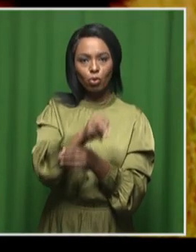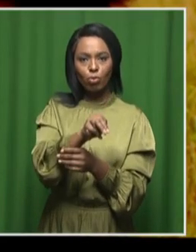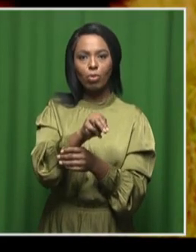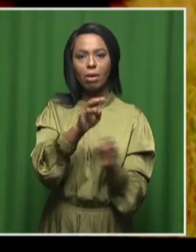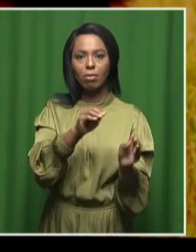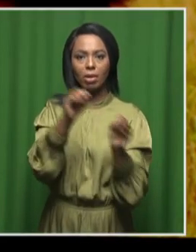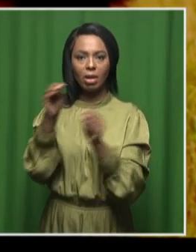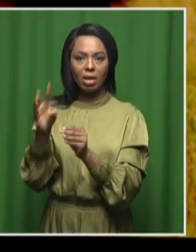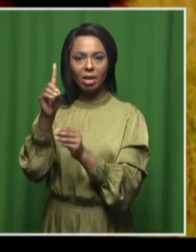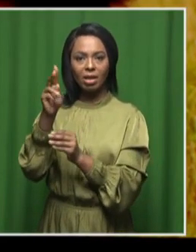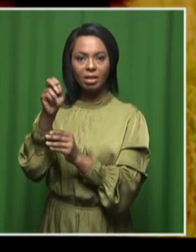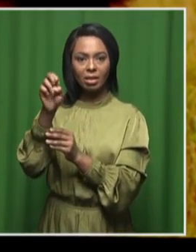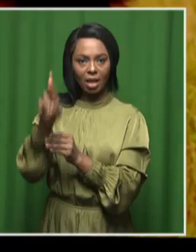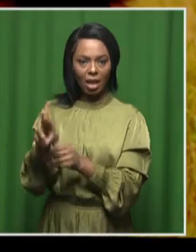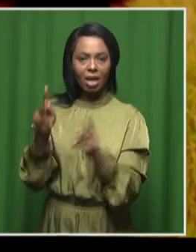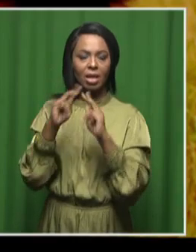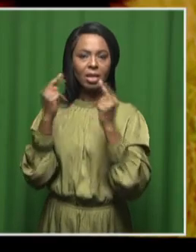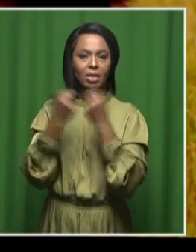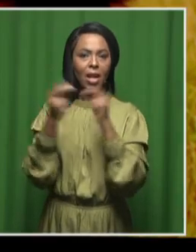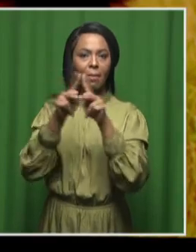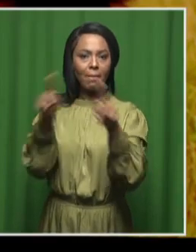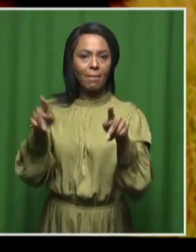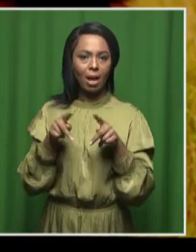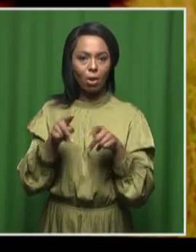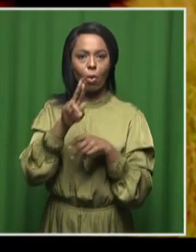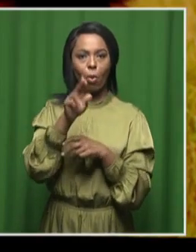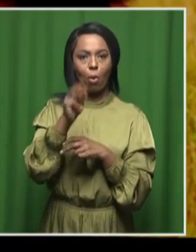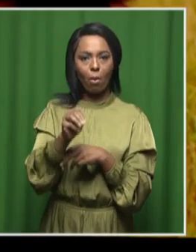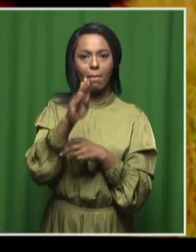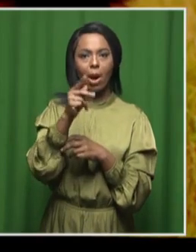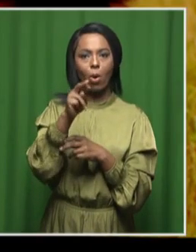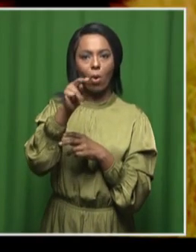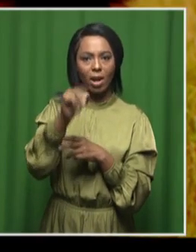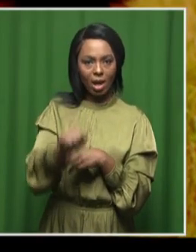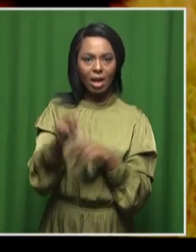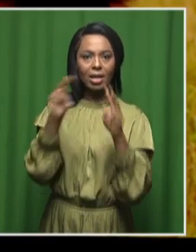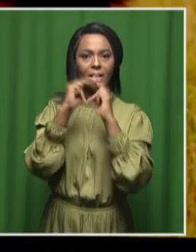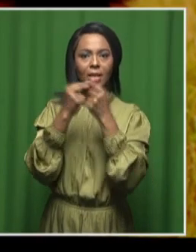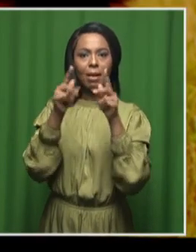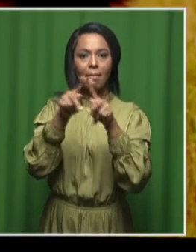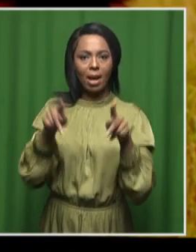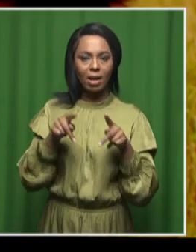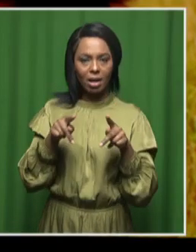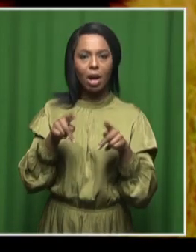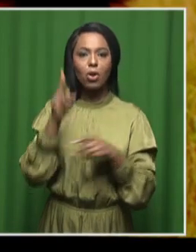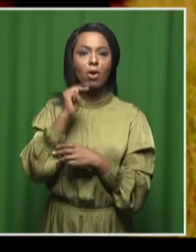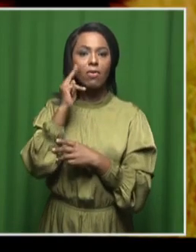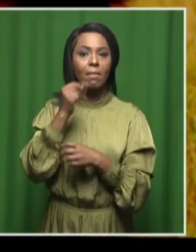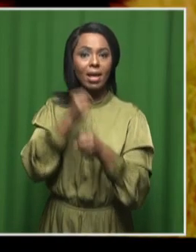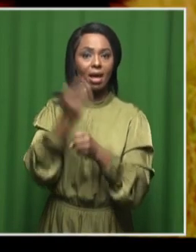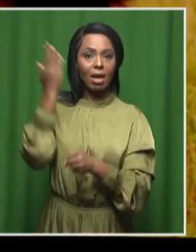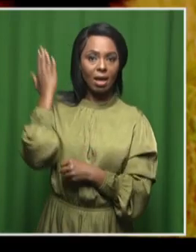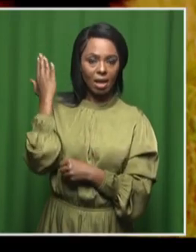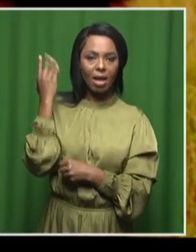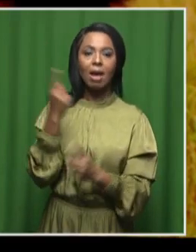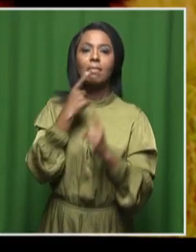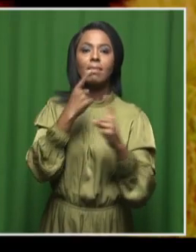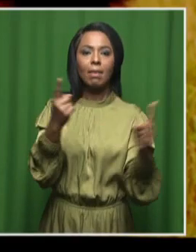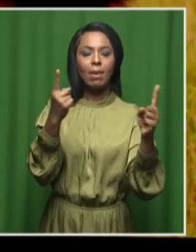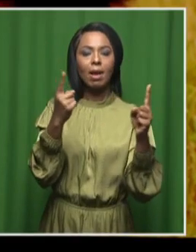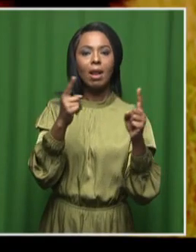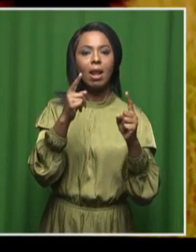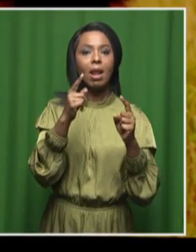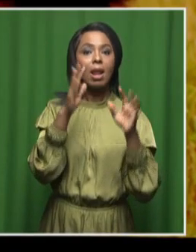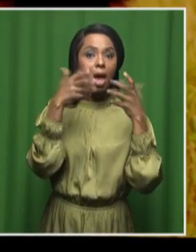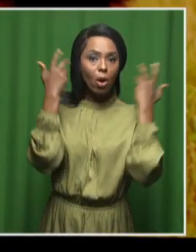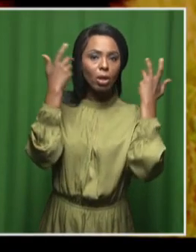National Park and Barona National Park in November last year. They will now be released at